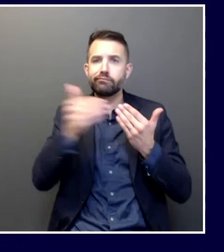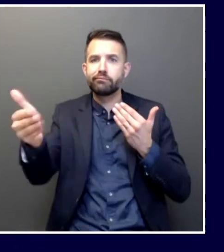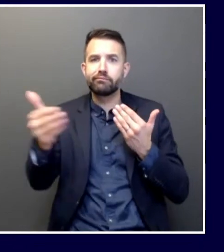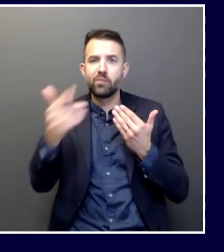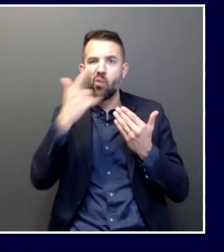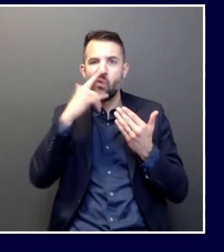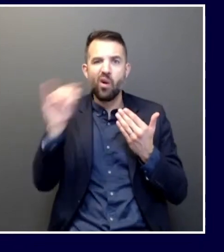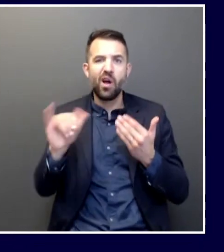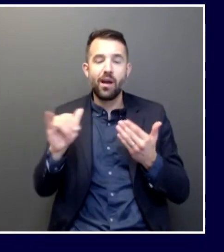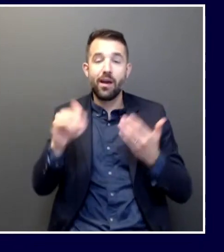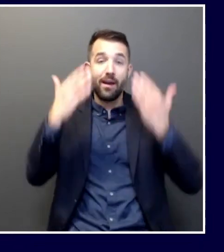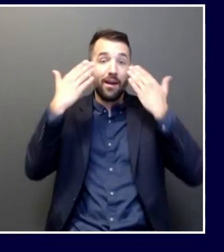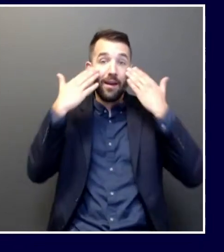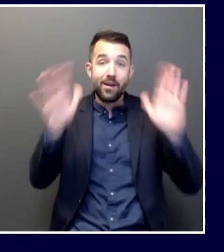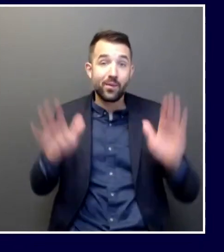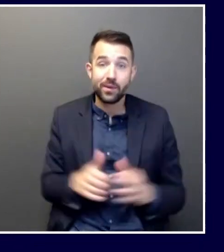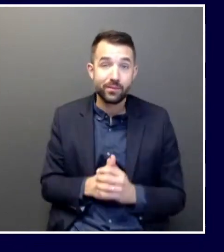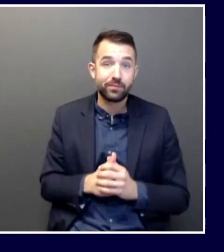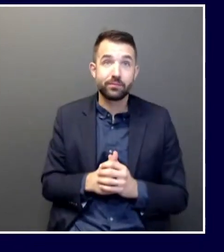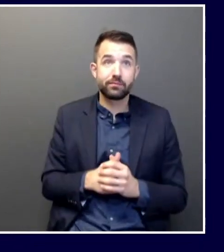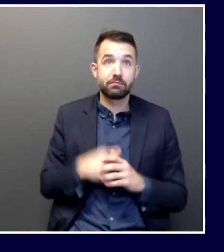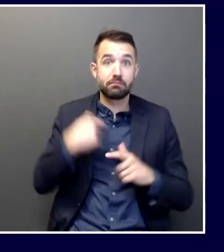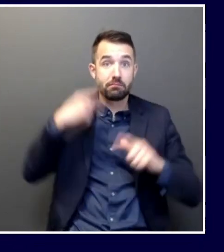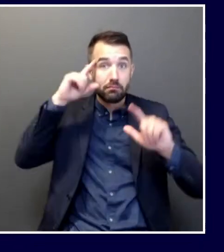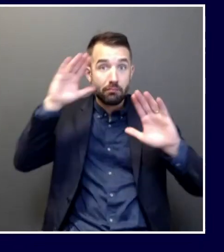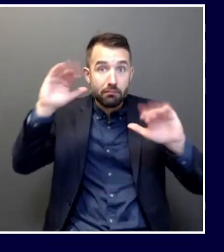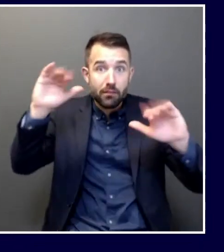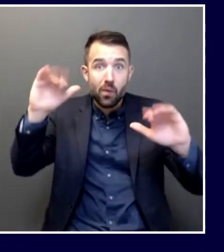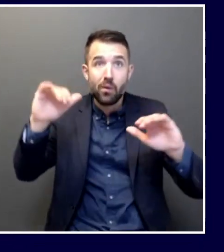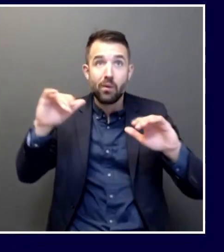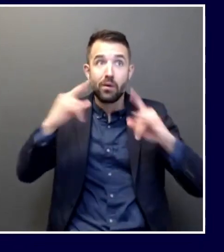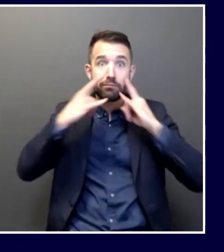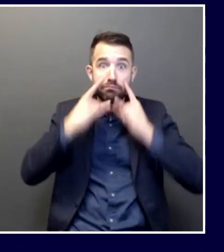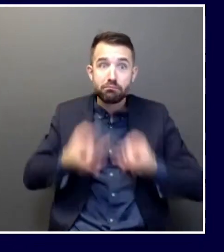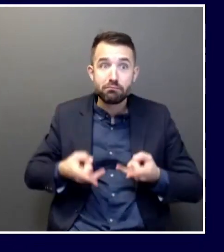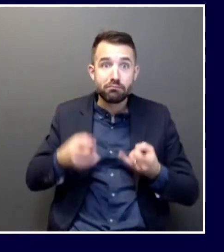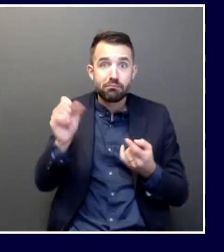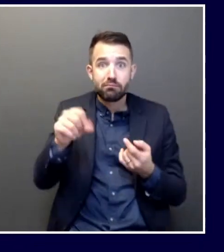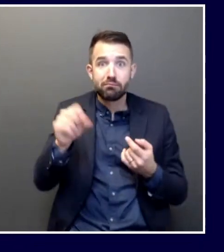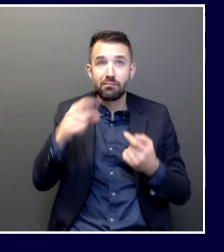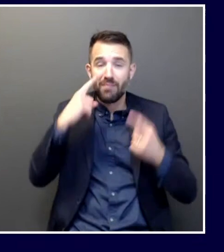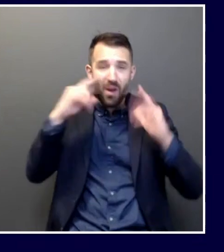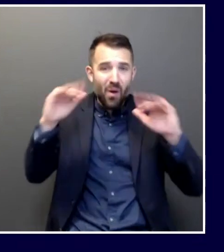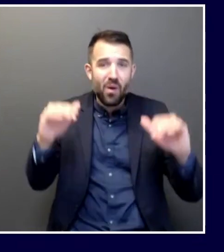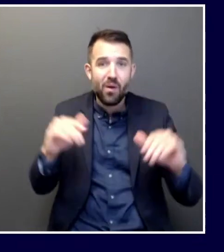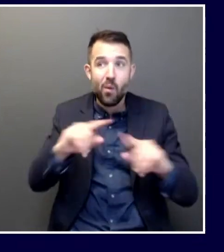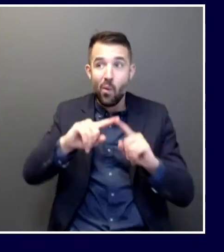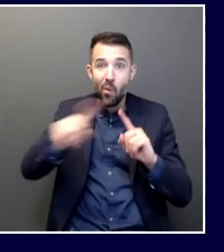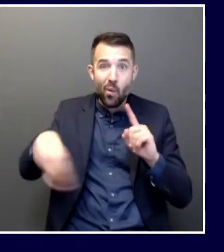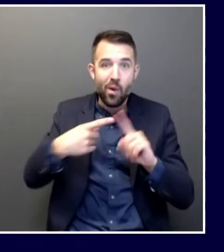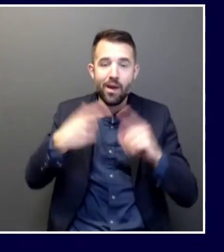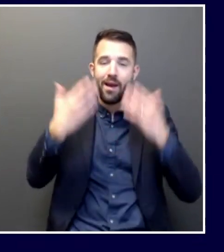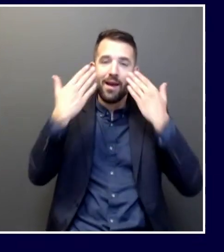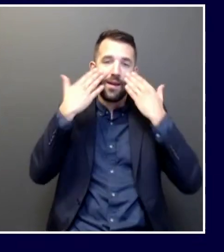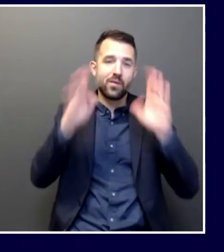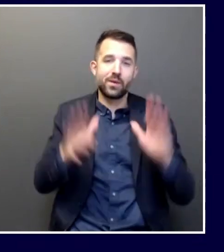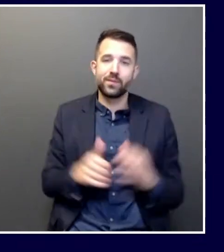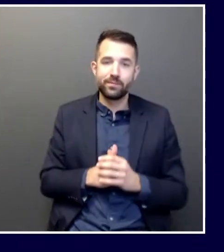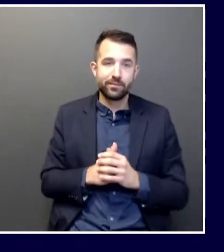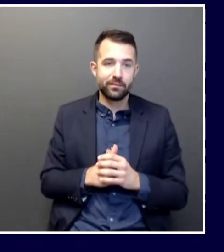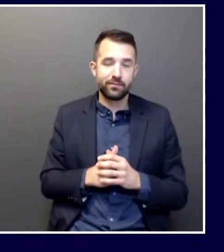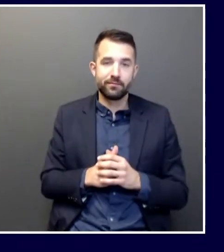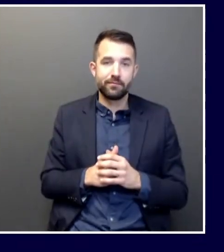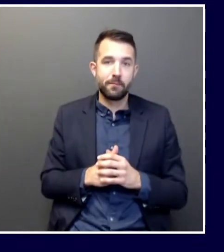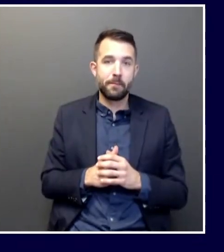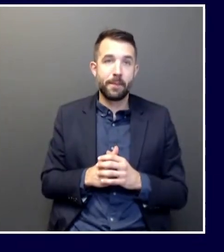go, Megan, but it is too early to tell what that looks like. Or let me ask it or frame it differently. The